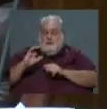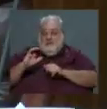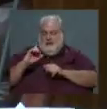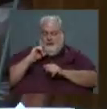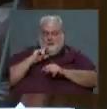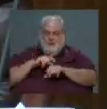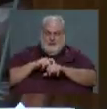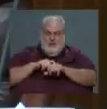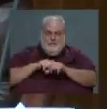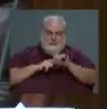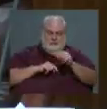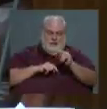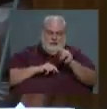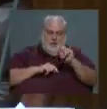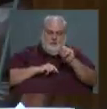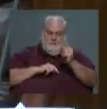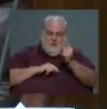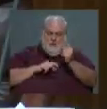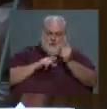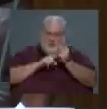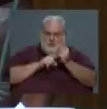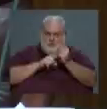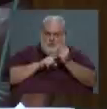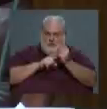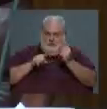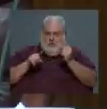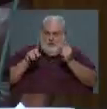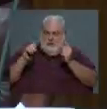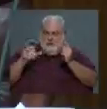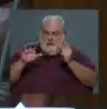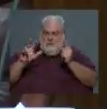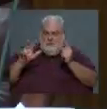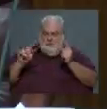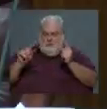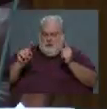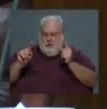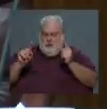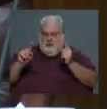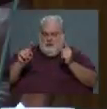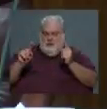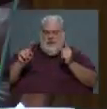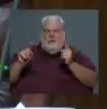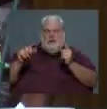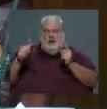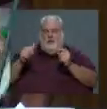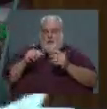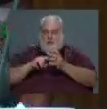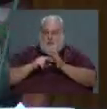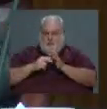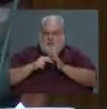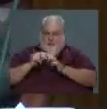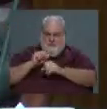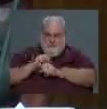the period from January 1st, 2017 to December 31st, 2017, and for the purposes,